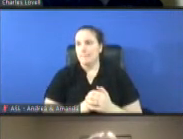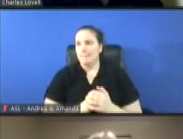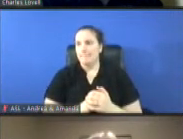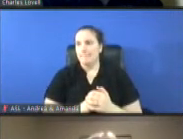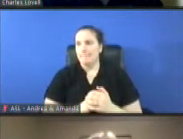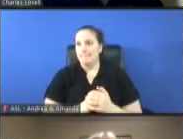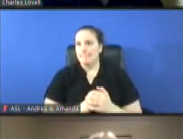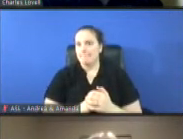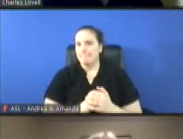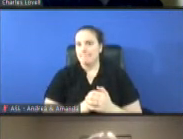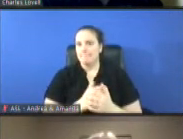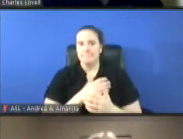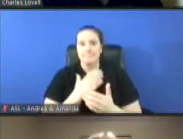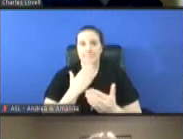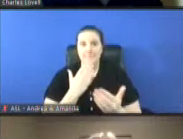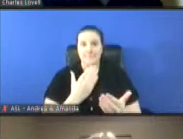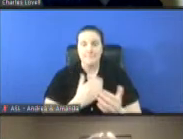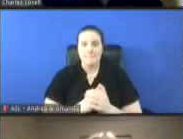Thank you.